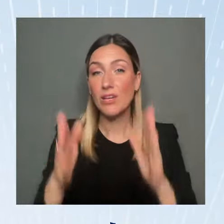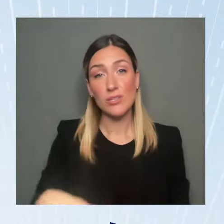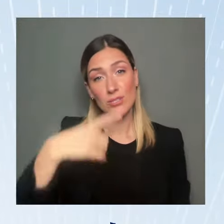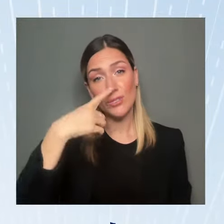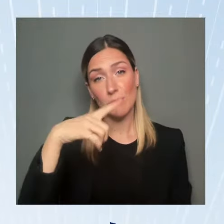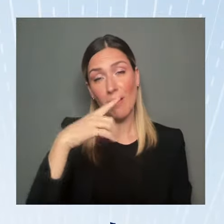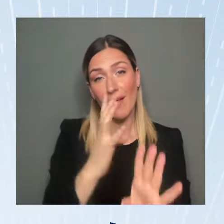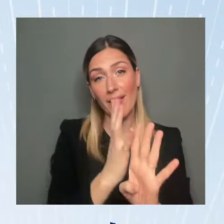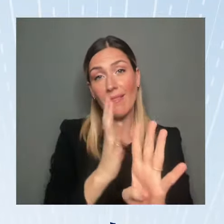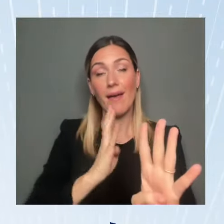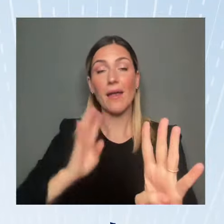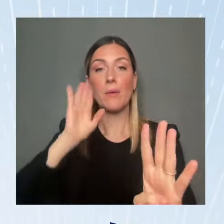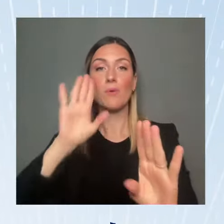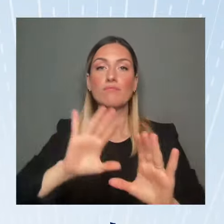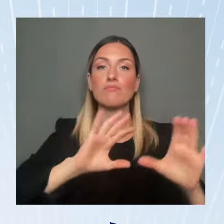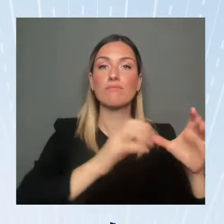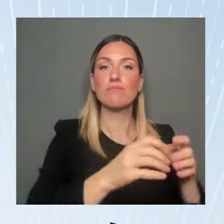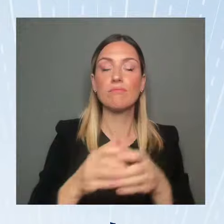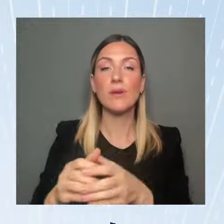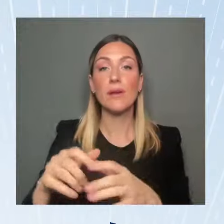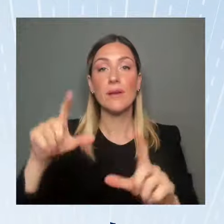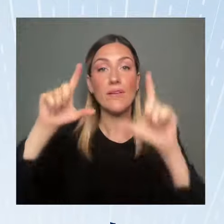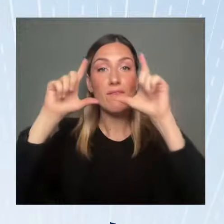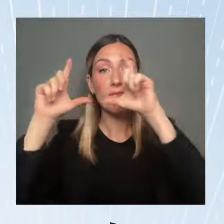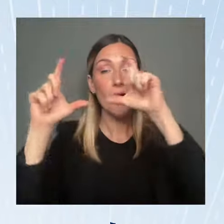some group photos. First with our members of